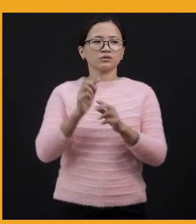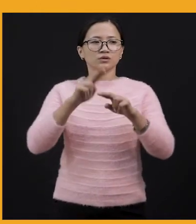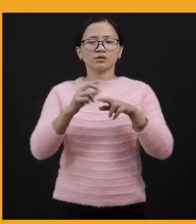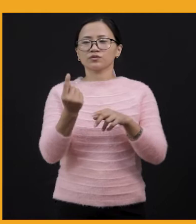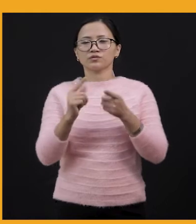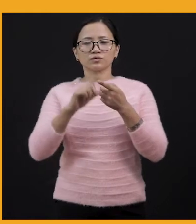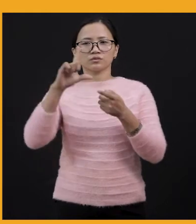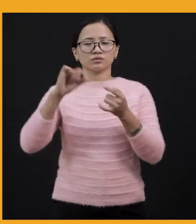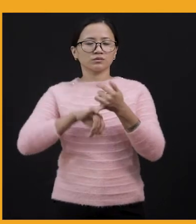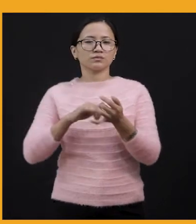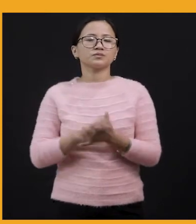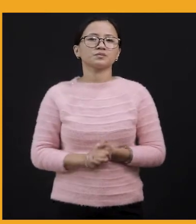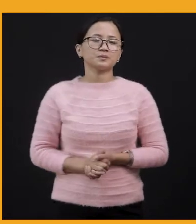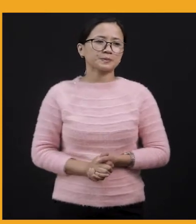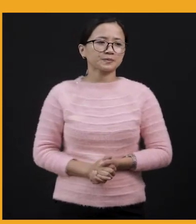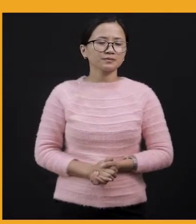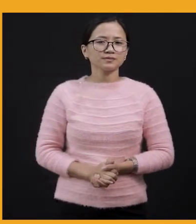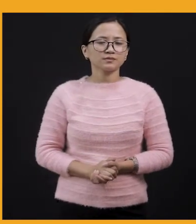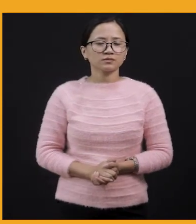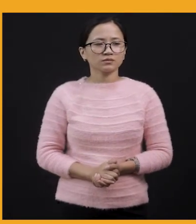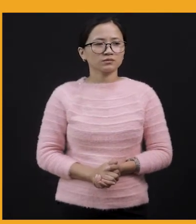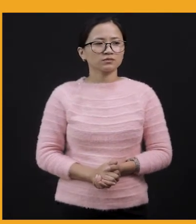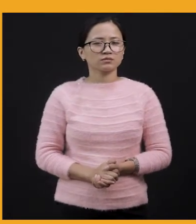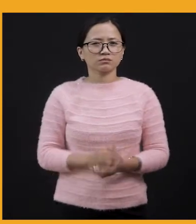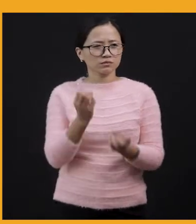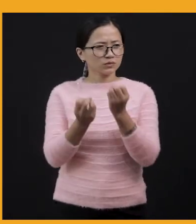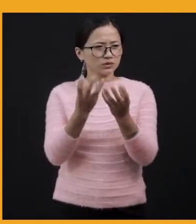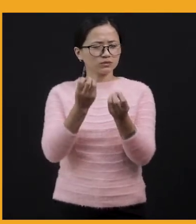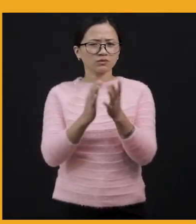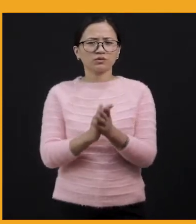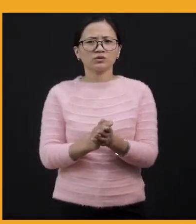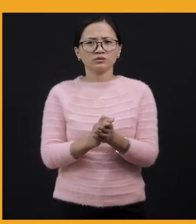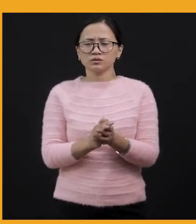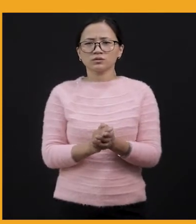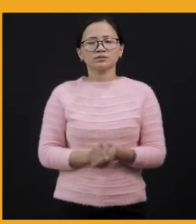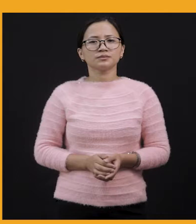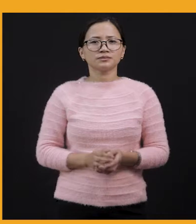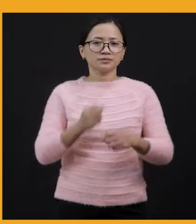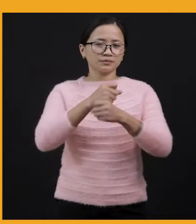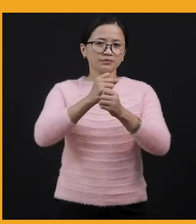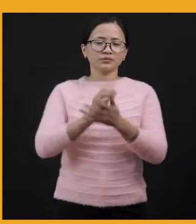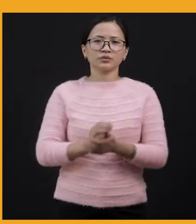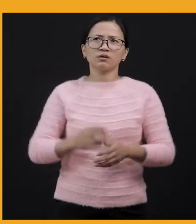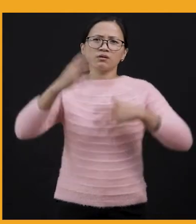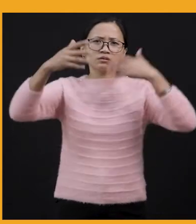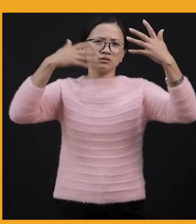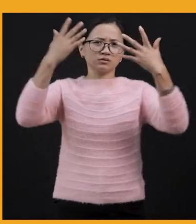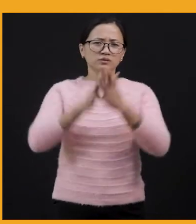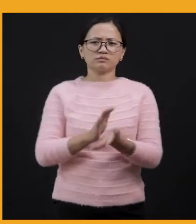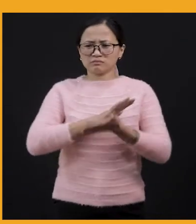Burning of fossil fuel. Because of burning of all this fossil fuel, it makes our